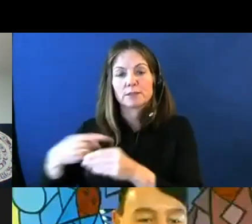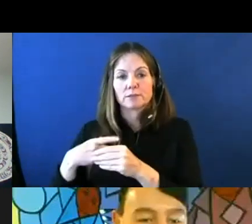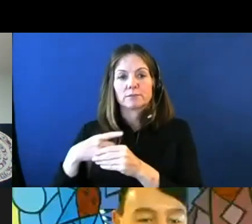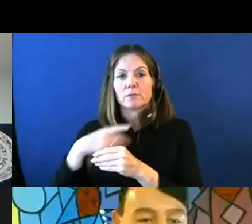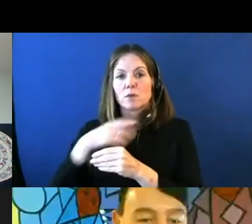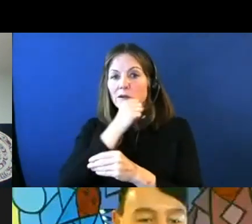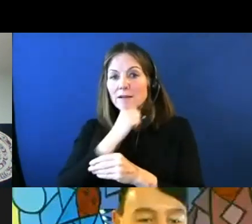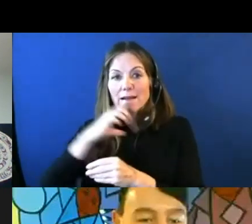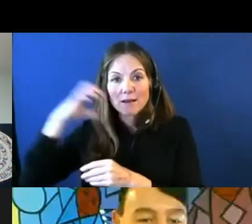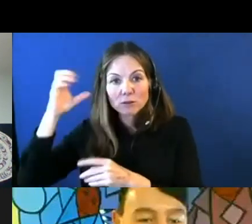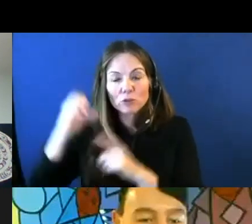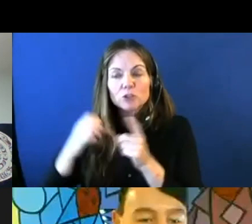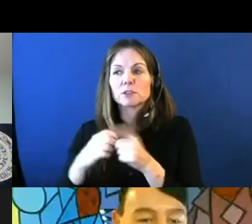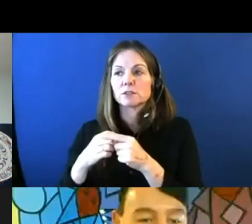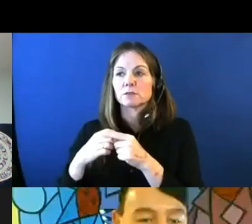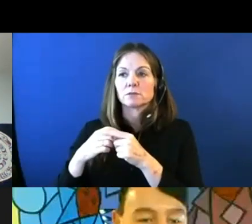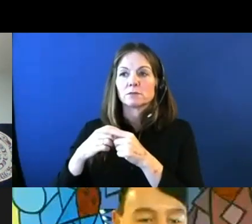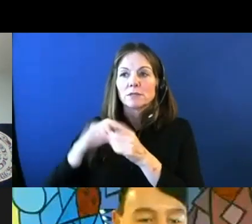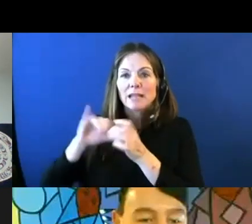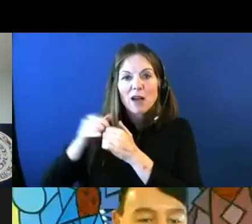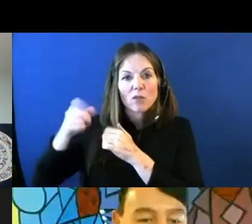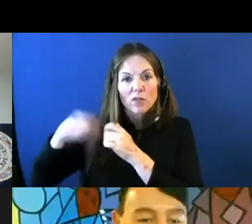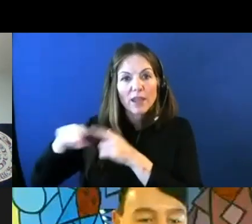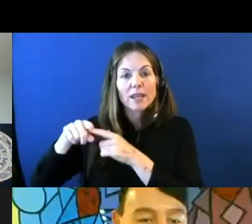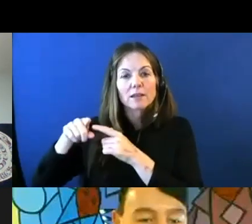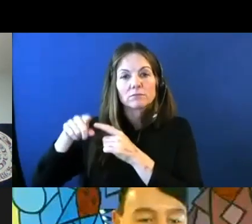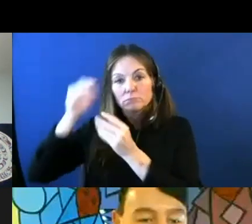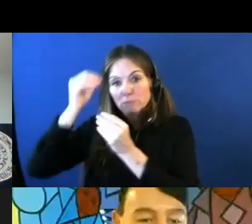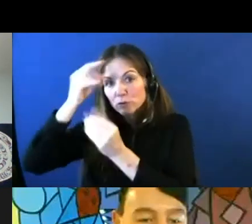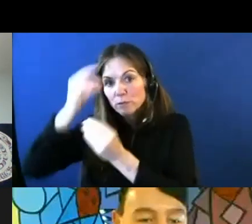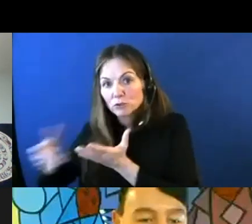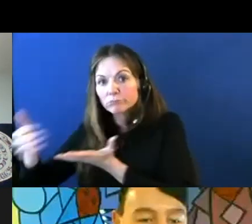and ancestors in the past wanted